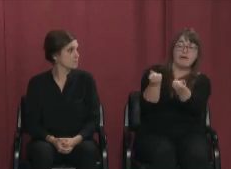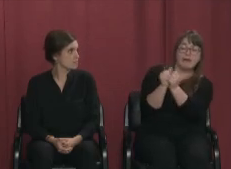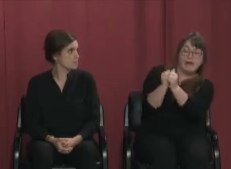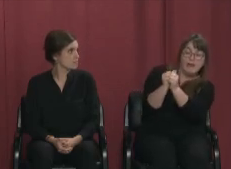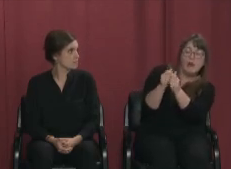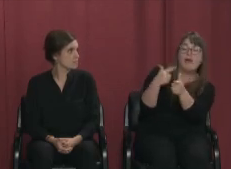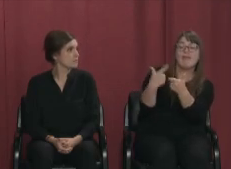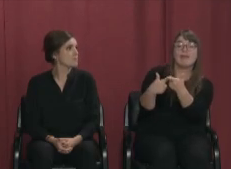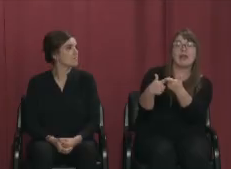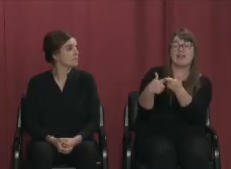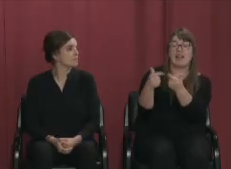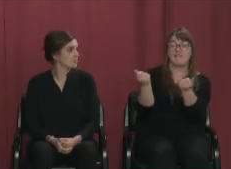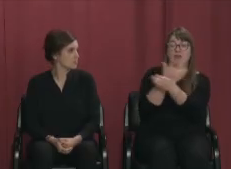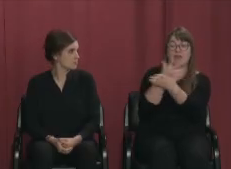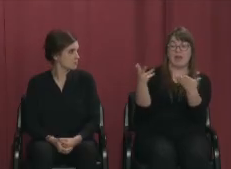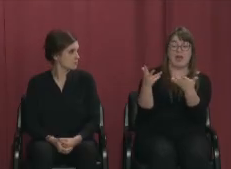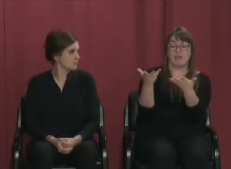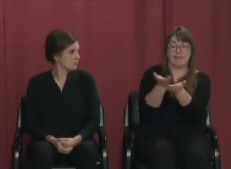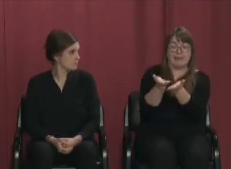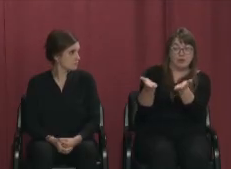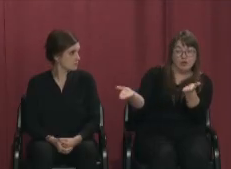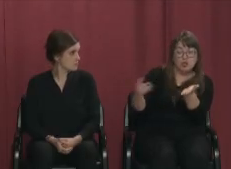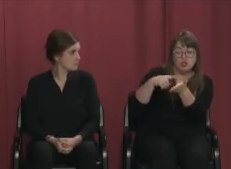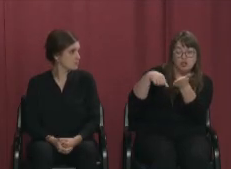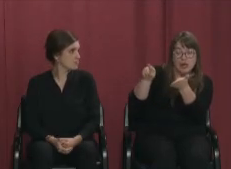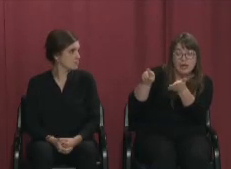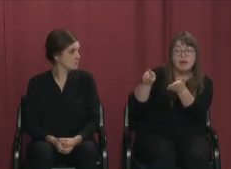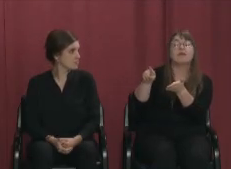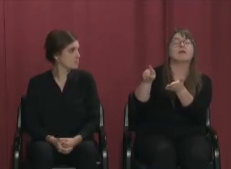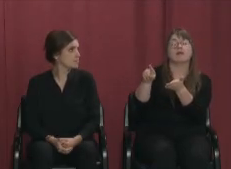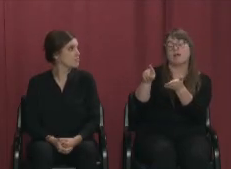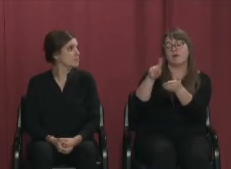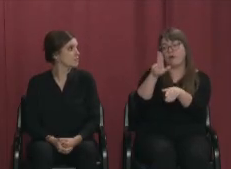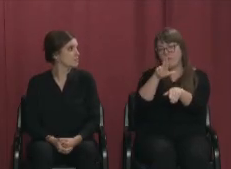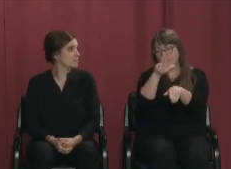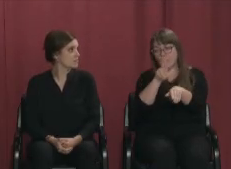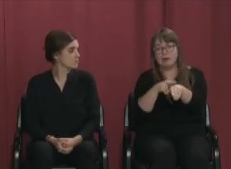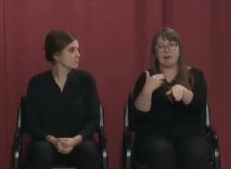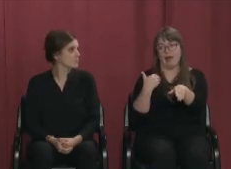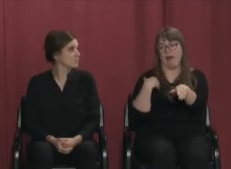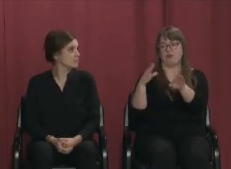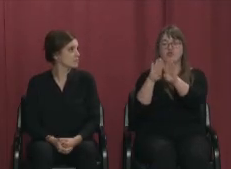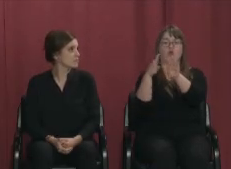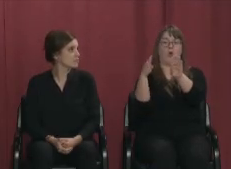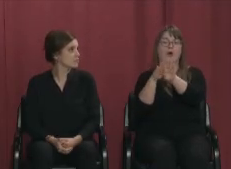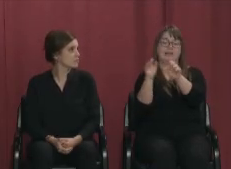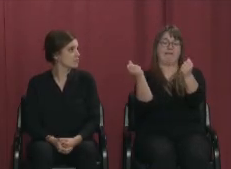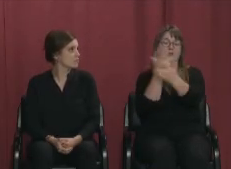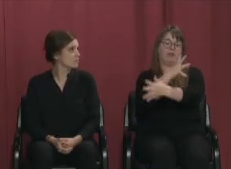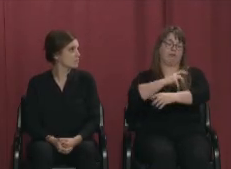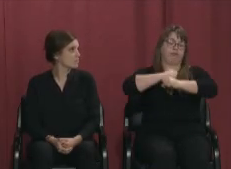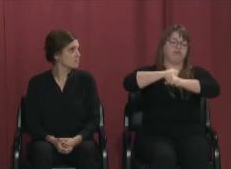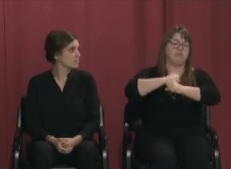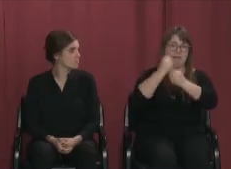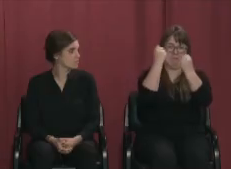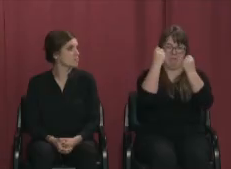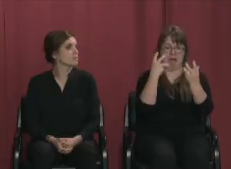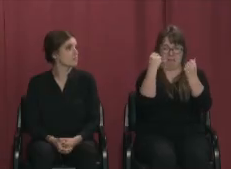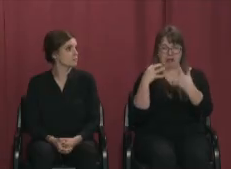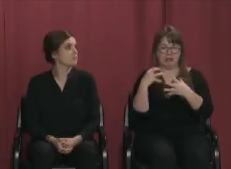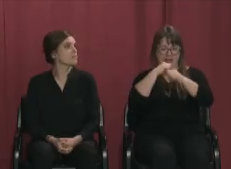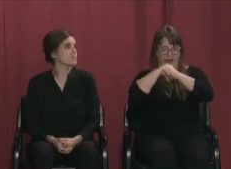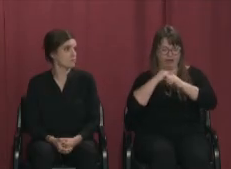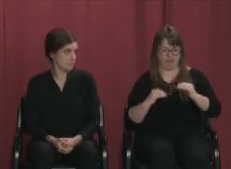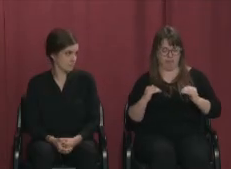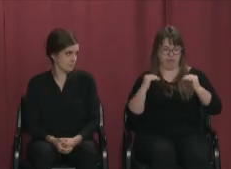are checked in, obviously, they're behind secure doors. Oh, yeah. And so there's lots of levels of security. As